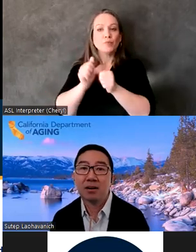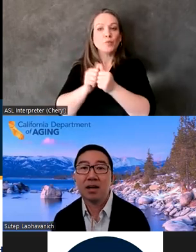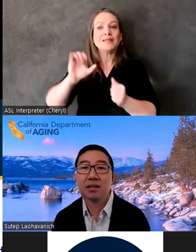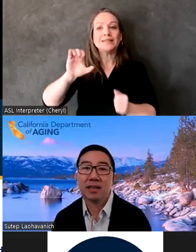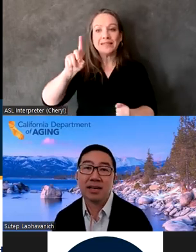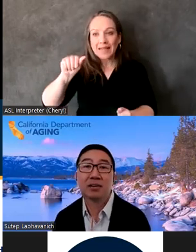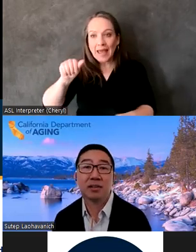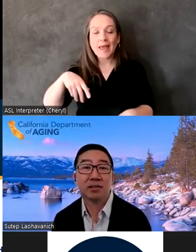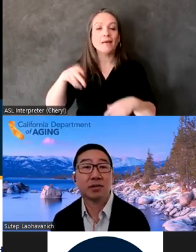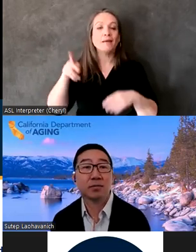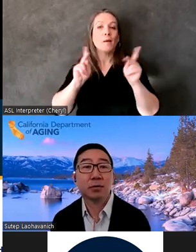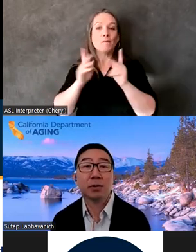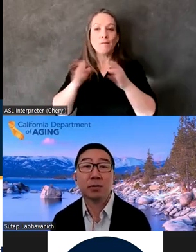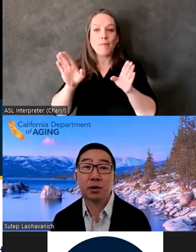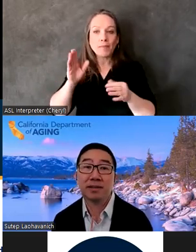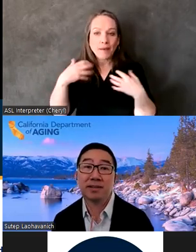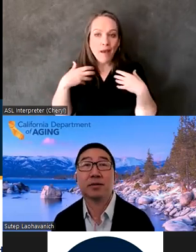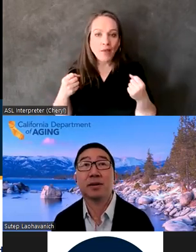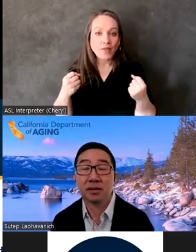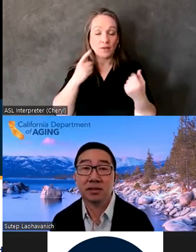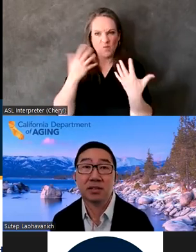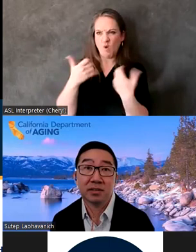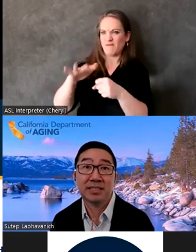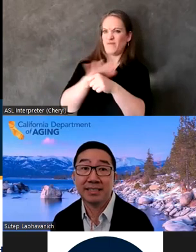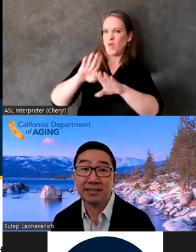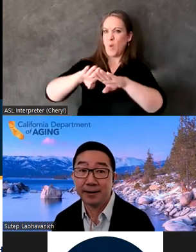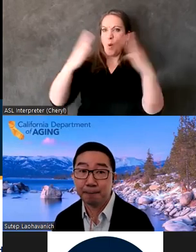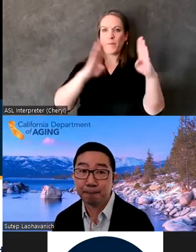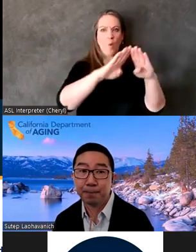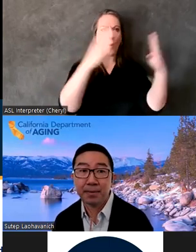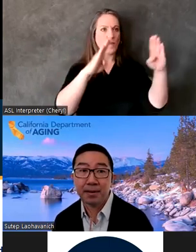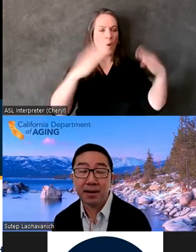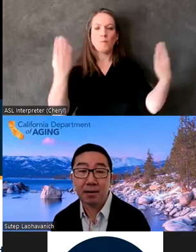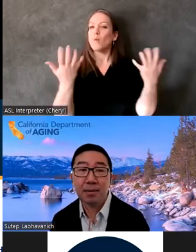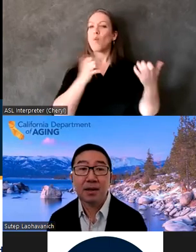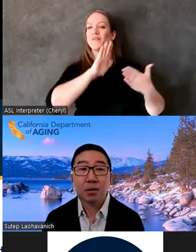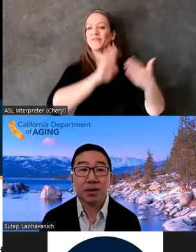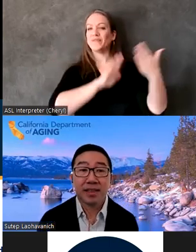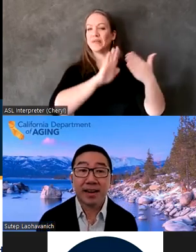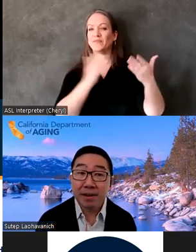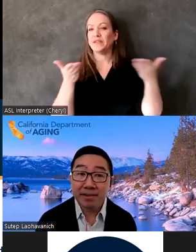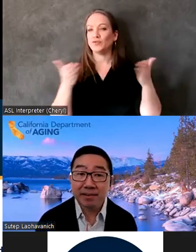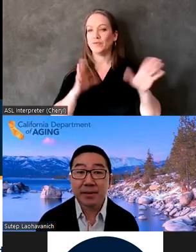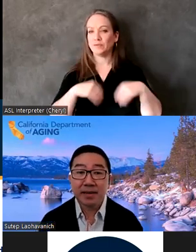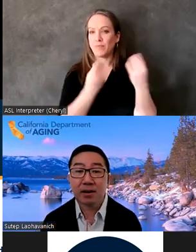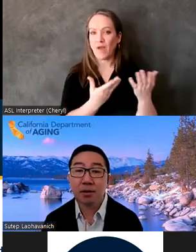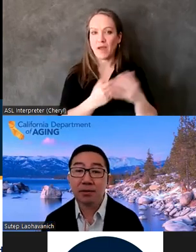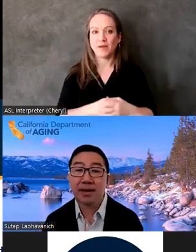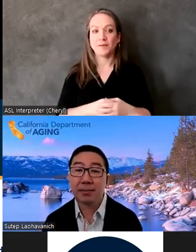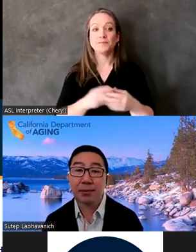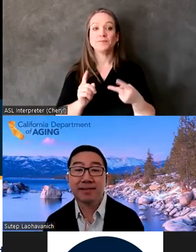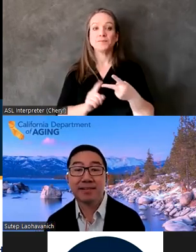and our health care services to fully reopen sites for in-person services this year. Within MSSP,